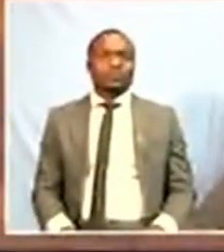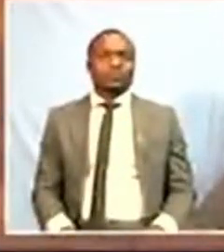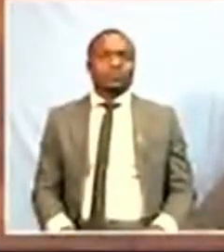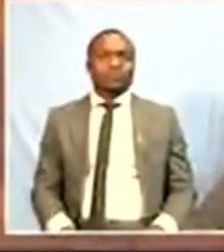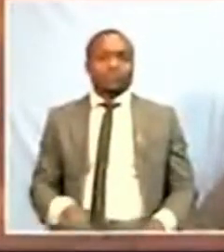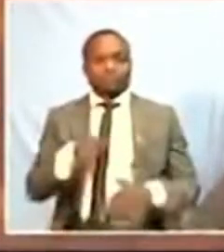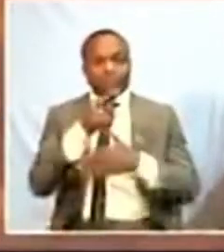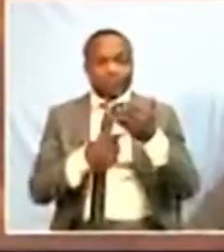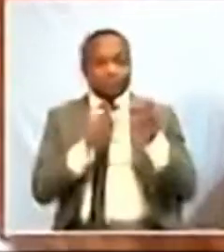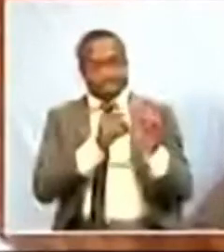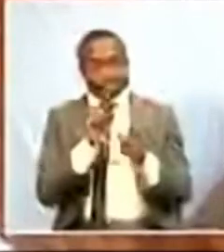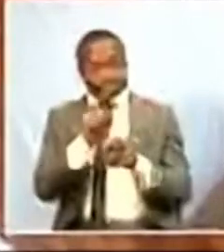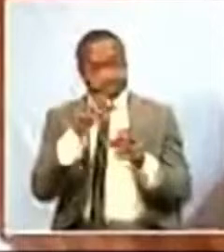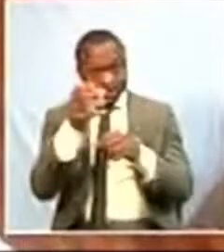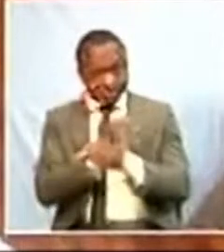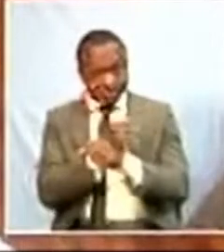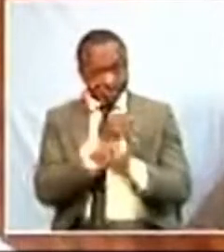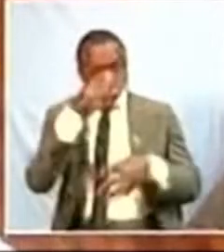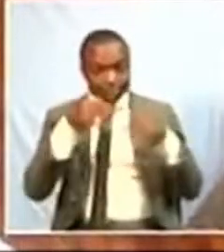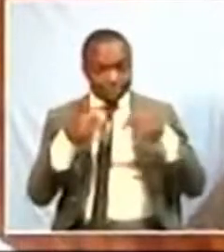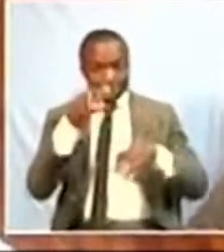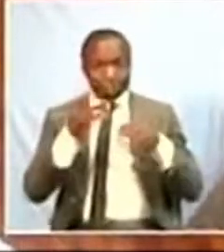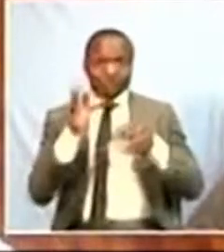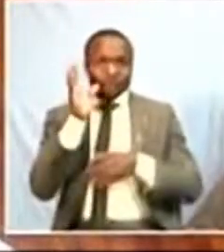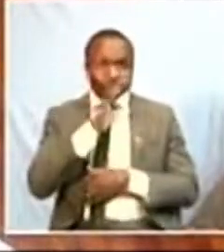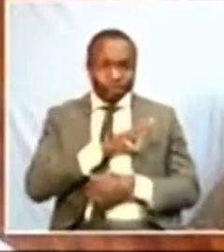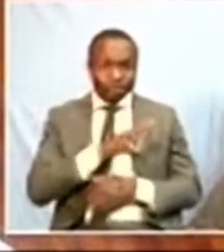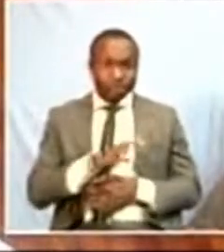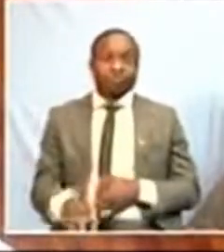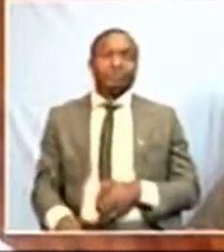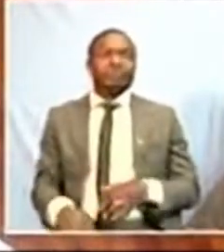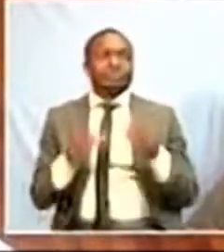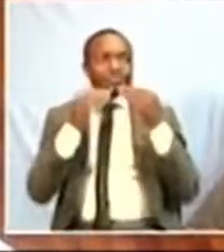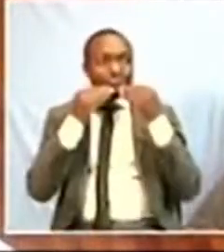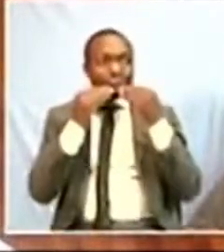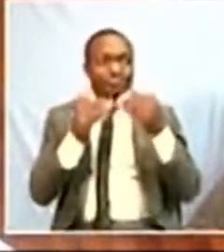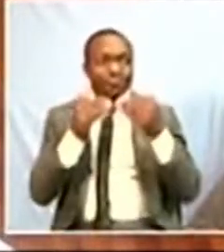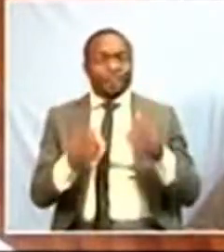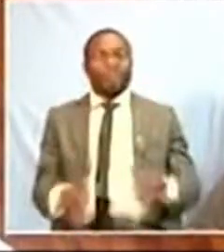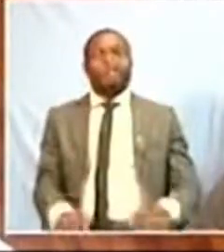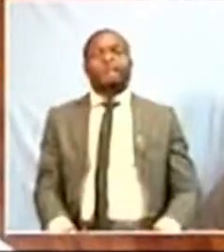get, if you did? Thank you.